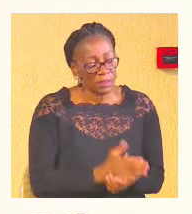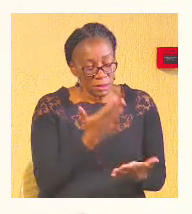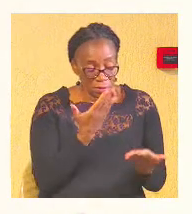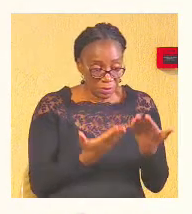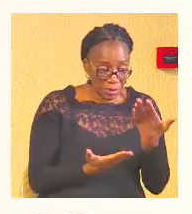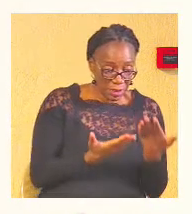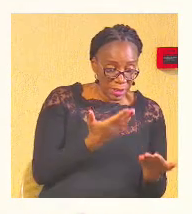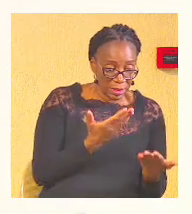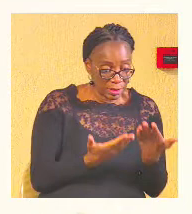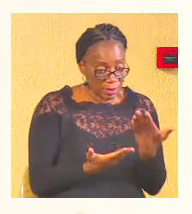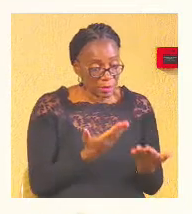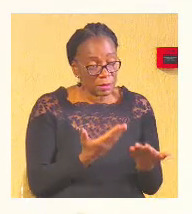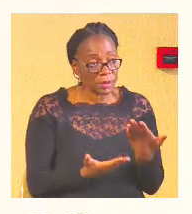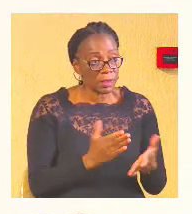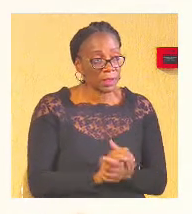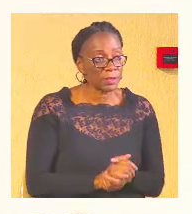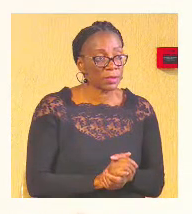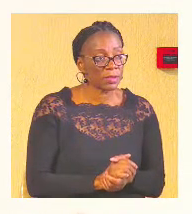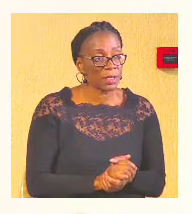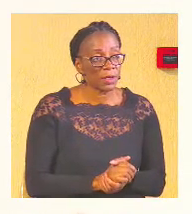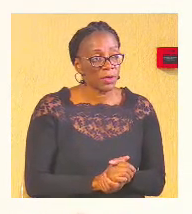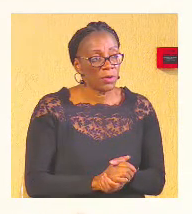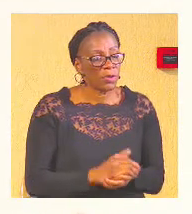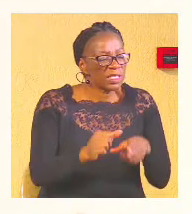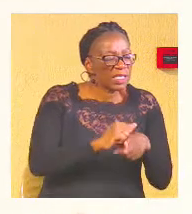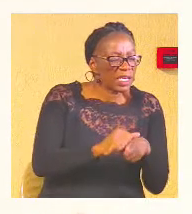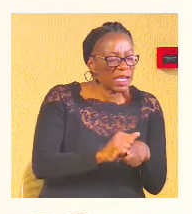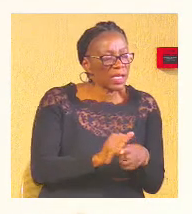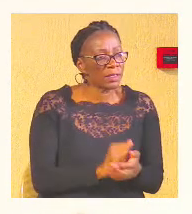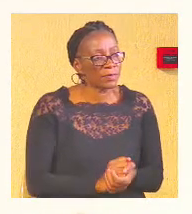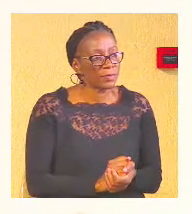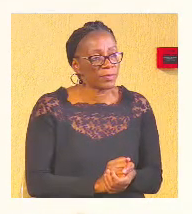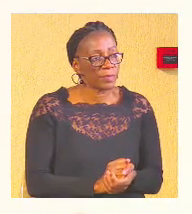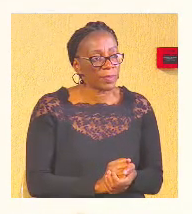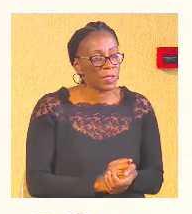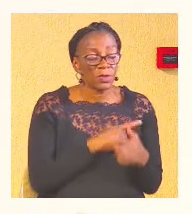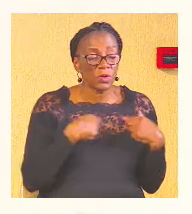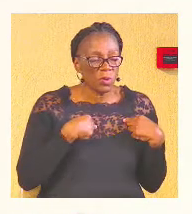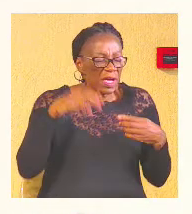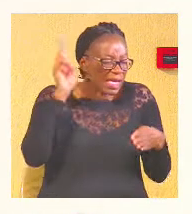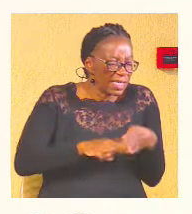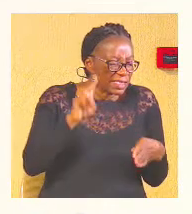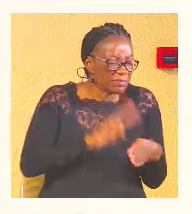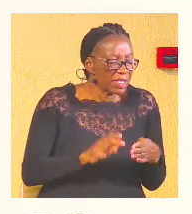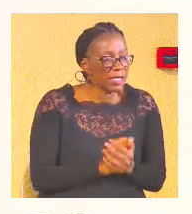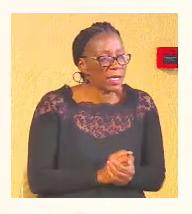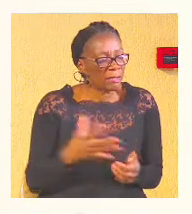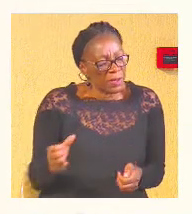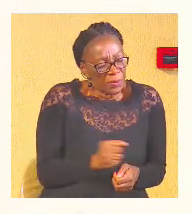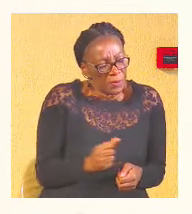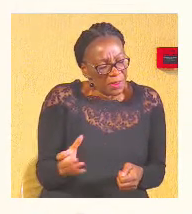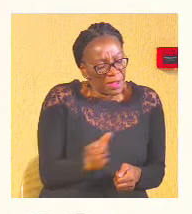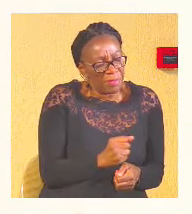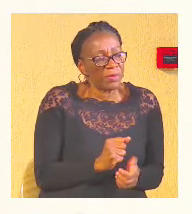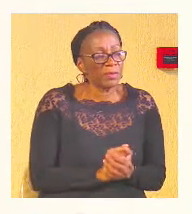assessed as to their suitability. So this is an accelerated type of recruitment process, but if there